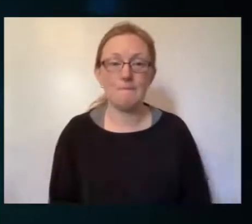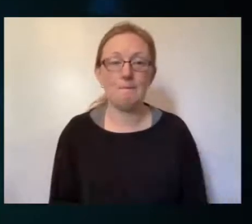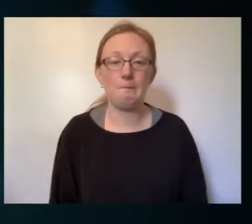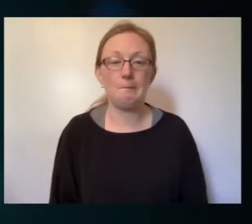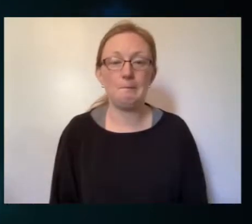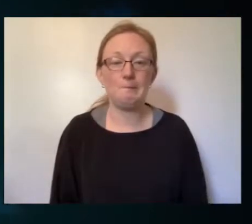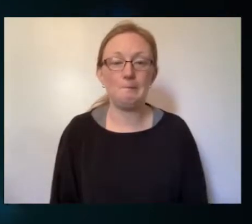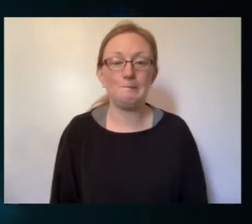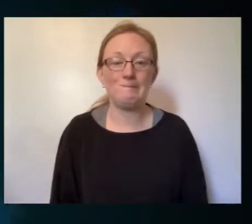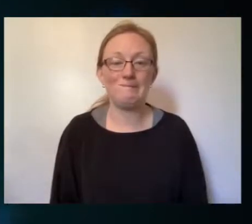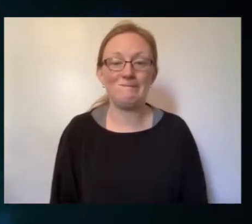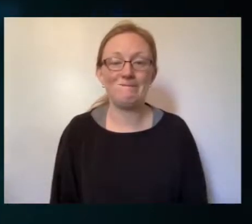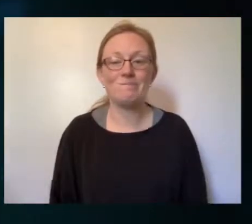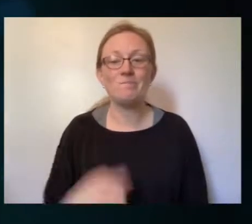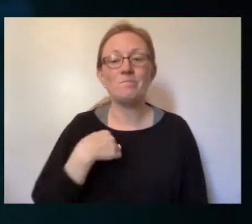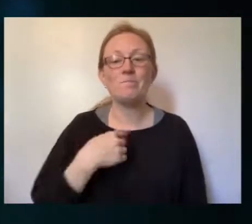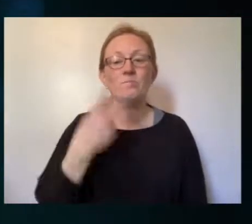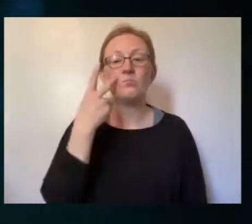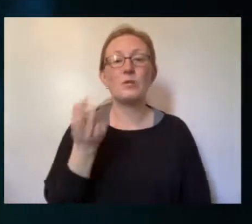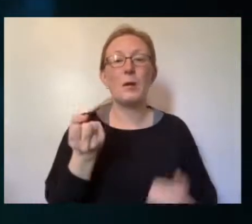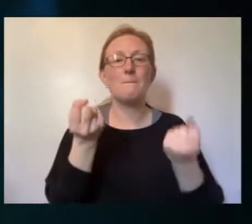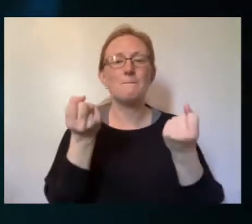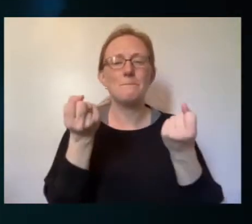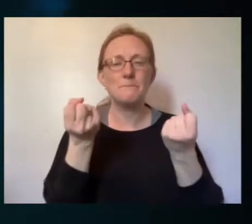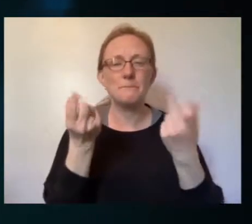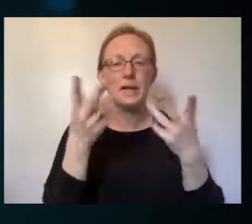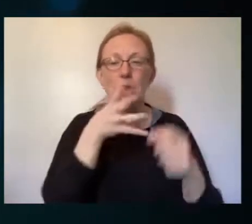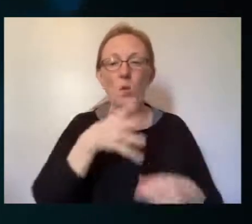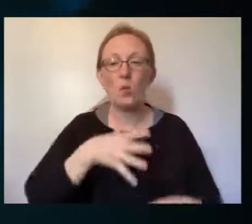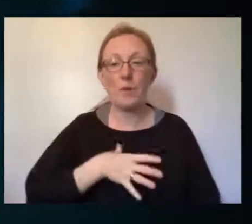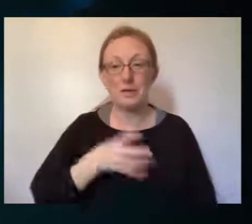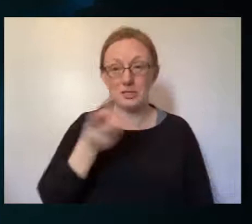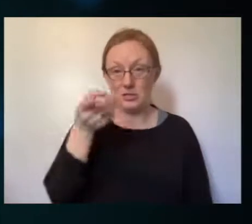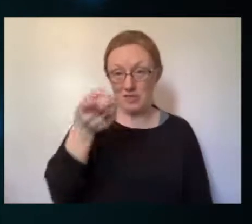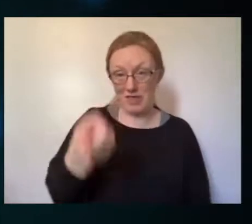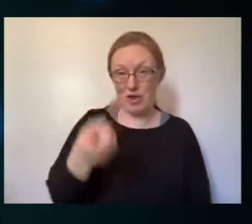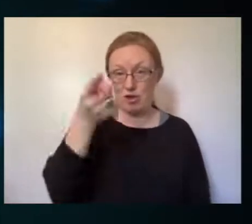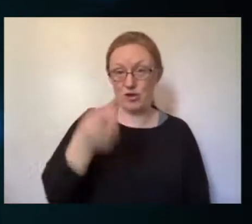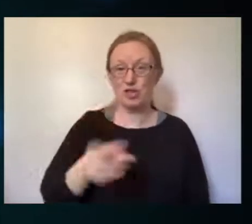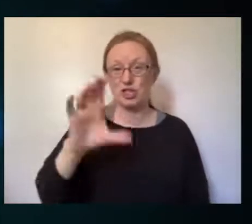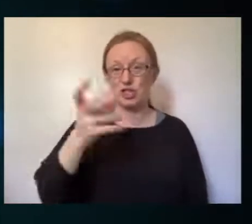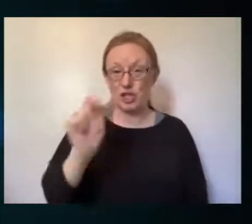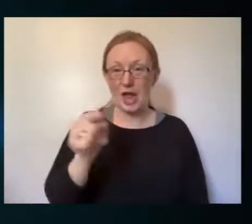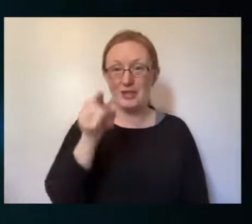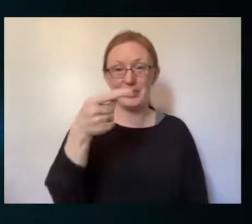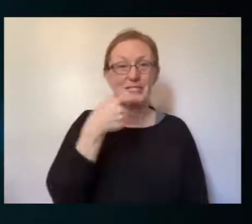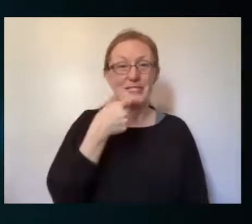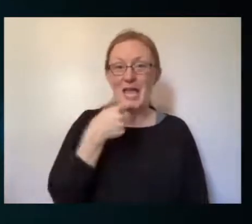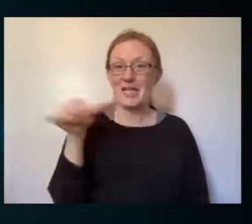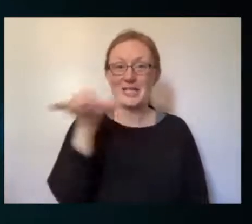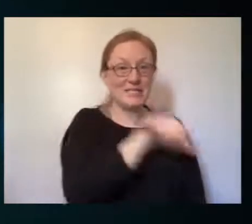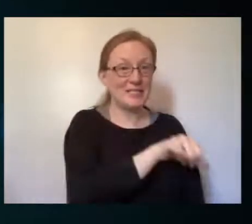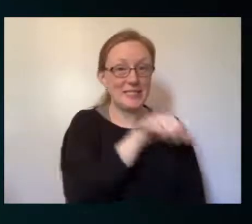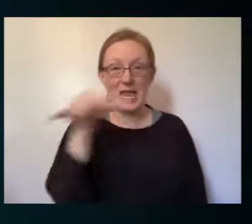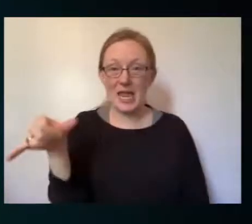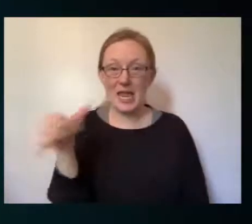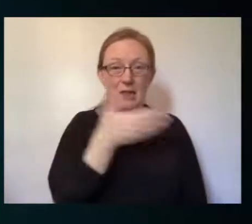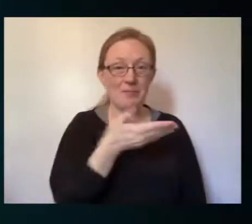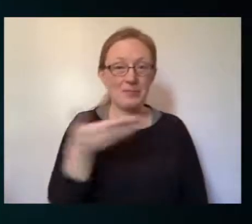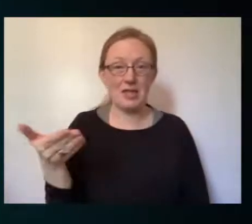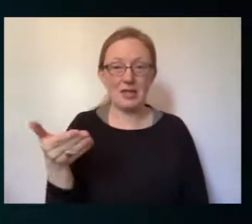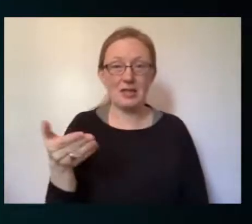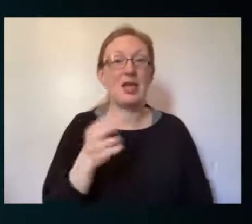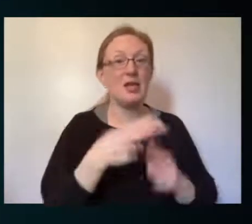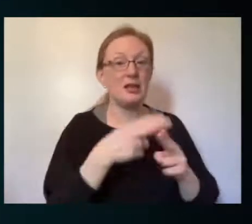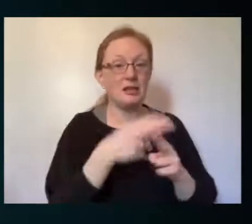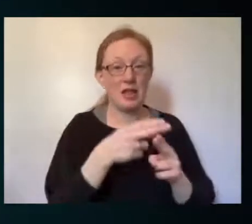And I'm seeing a number of posts from women in the chat who are observing that things like name changes are something that are